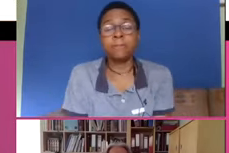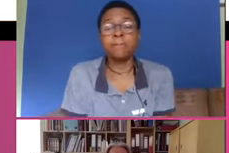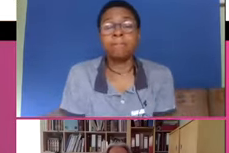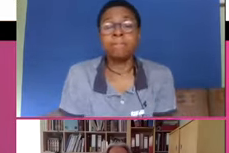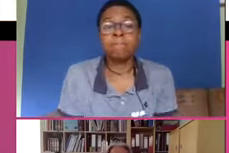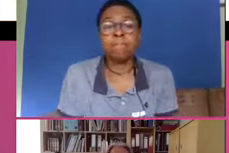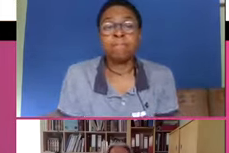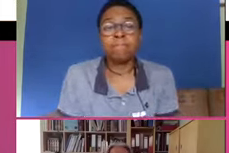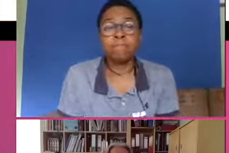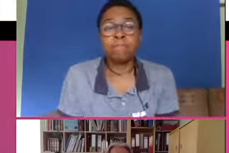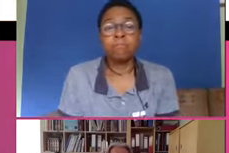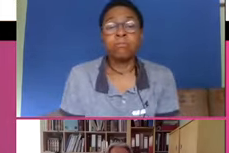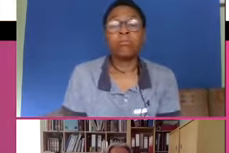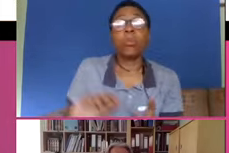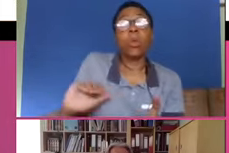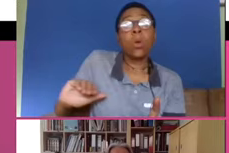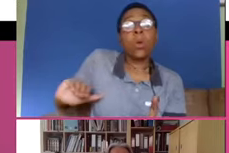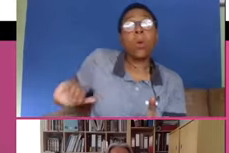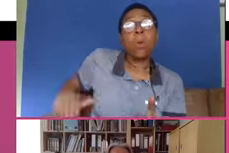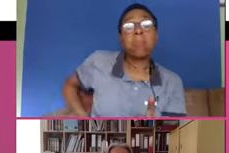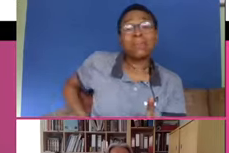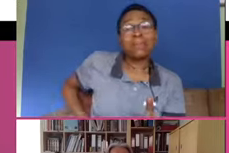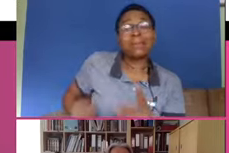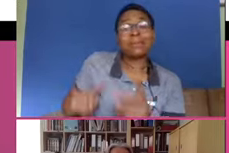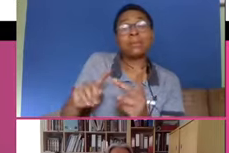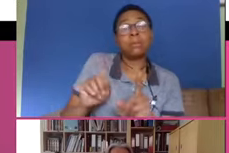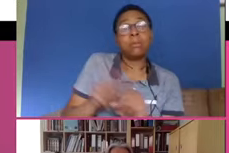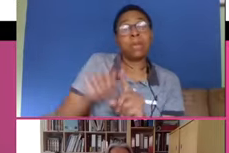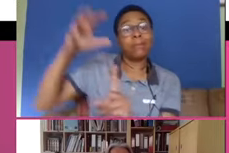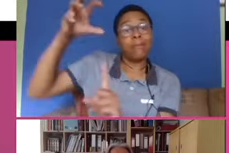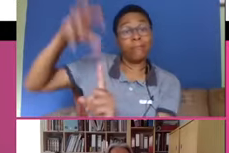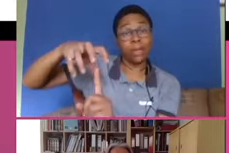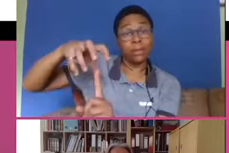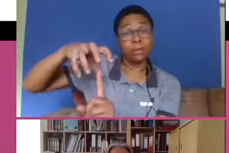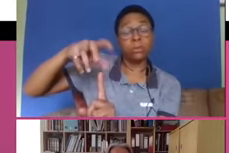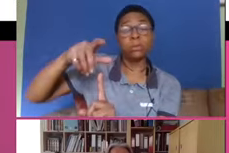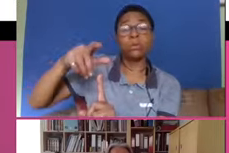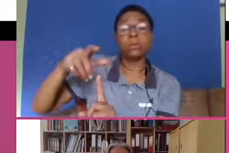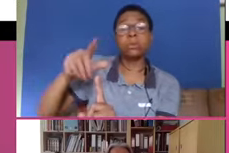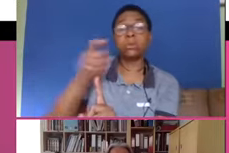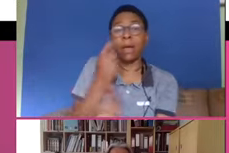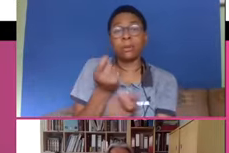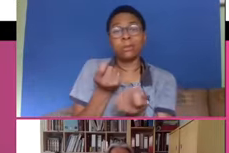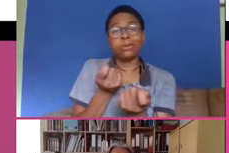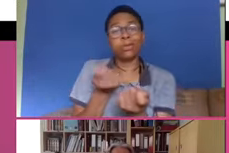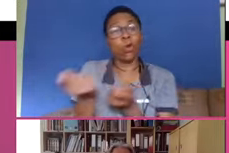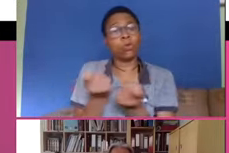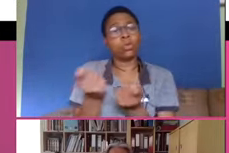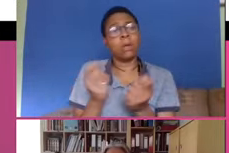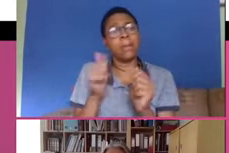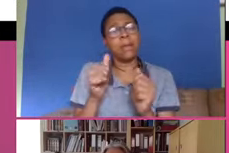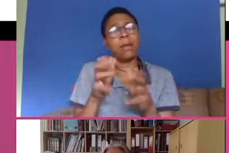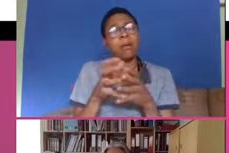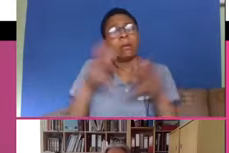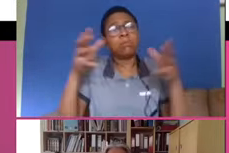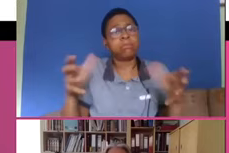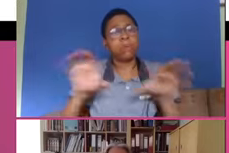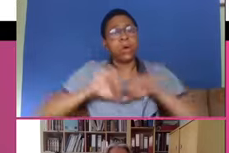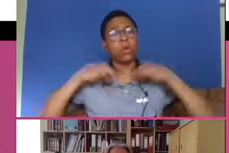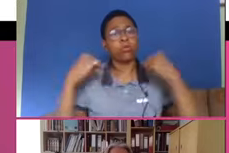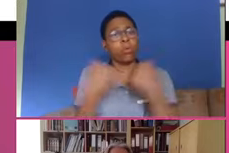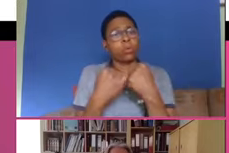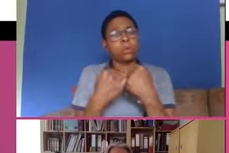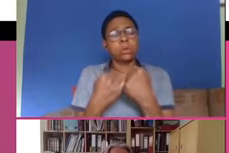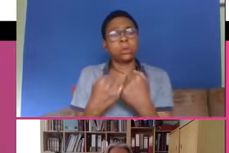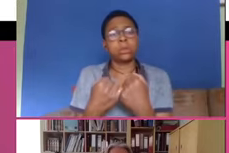following COVID-19 secure guidelines can host larger groups. This is also the case for events in